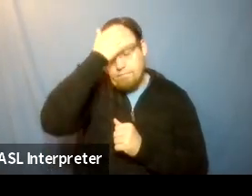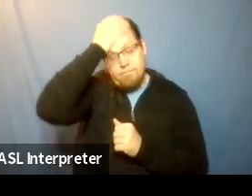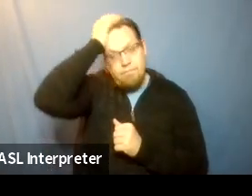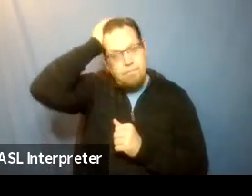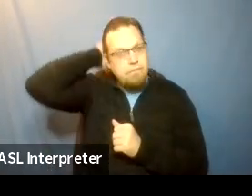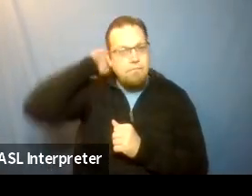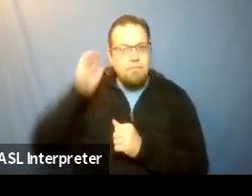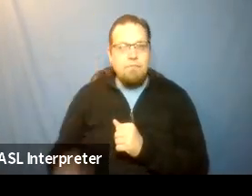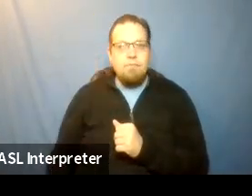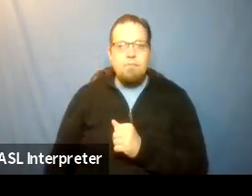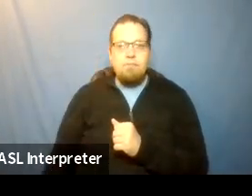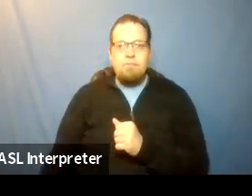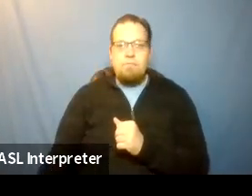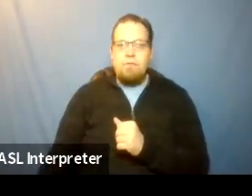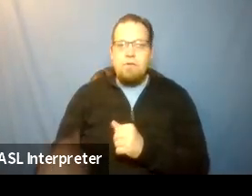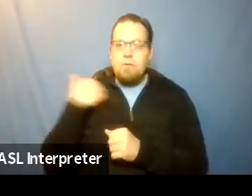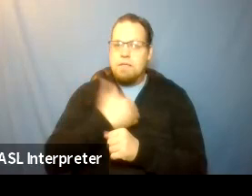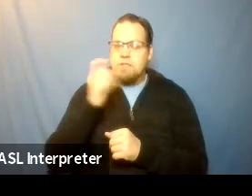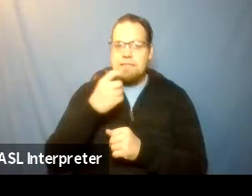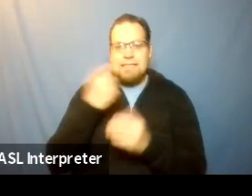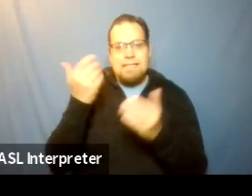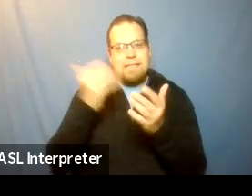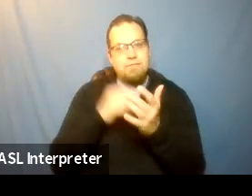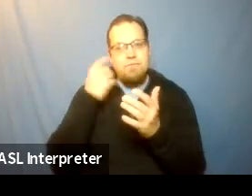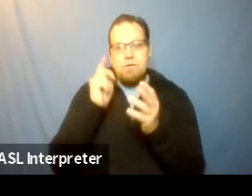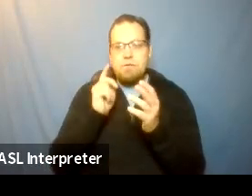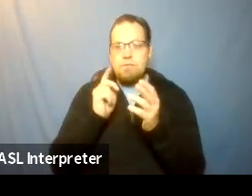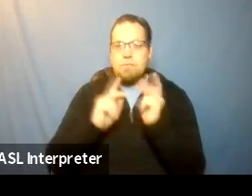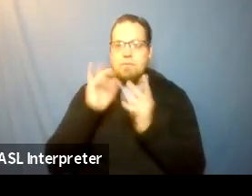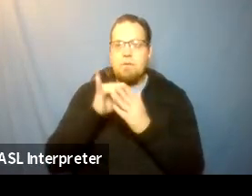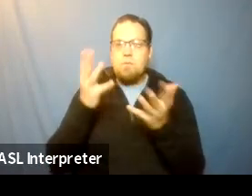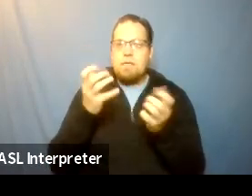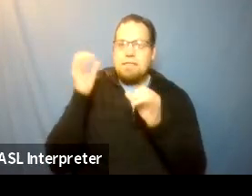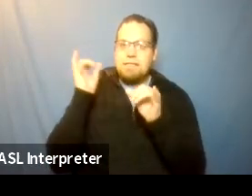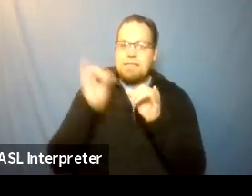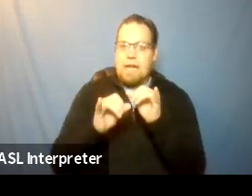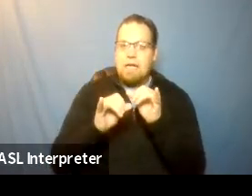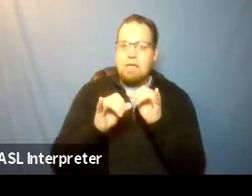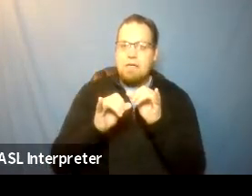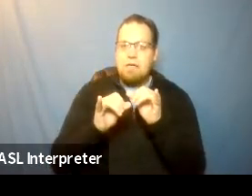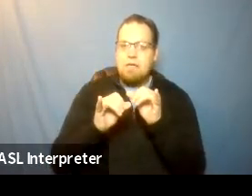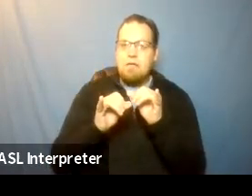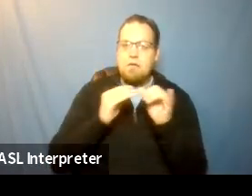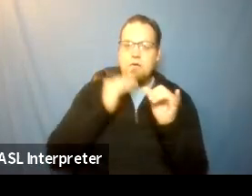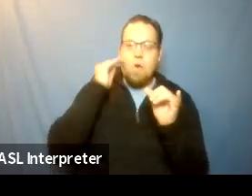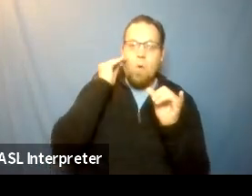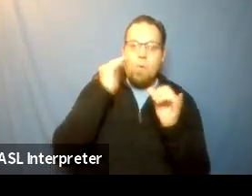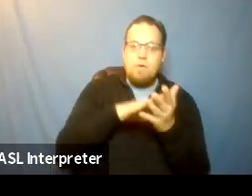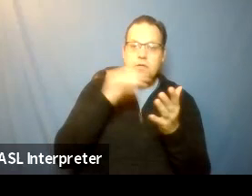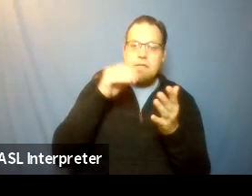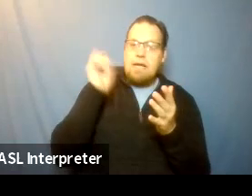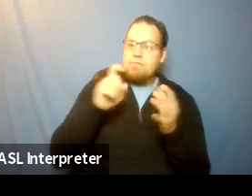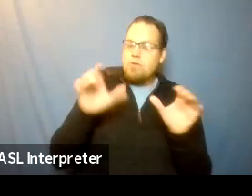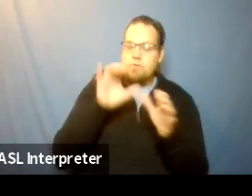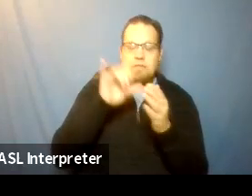And we should reiterate for those who want to stay in remote learning, they need to do that.